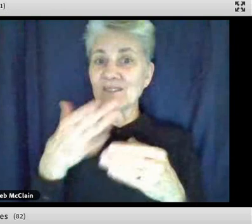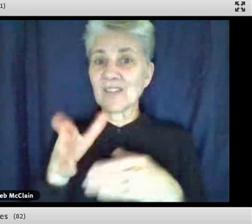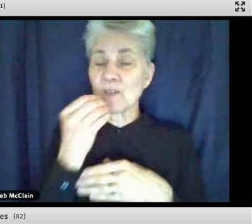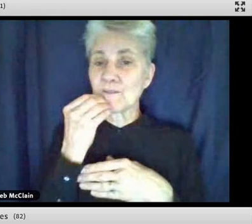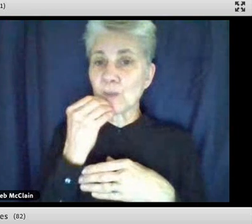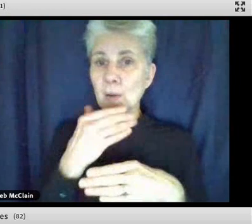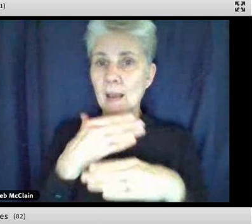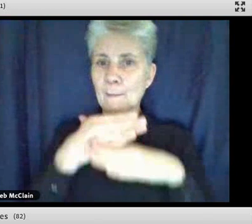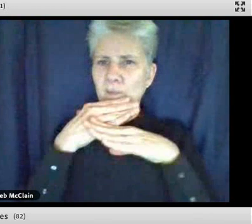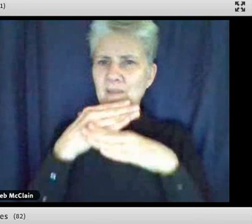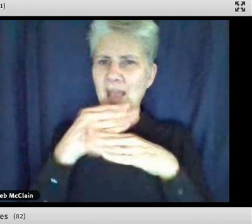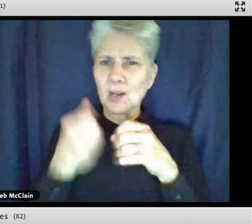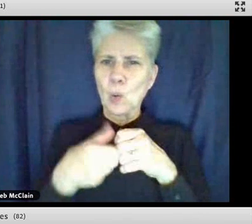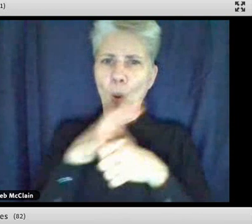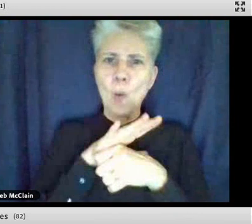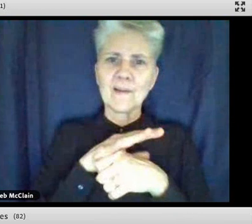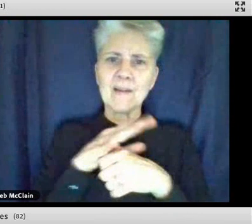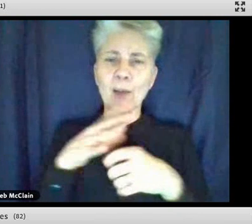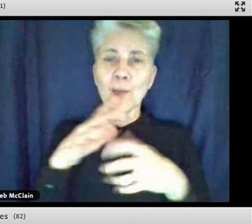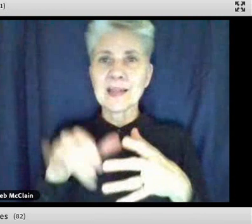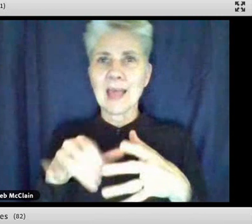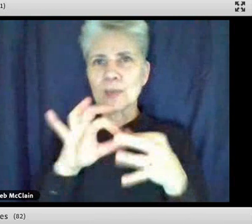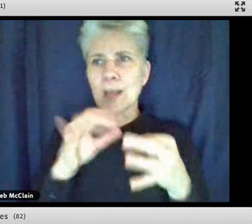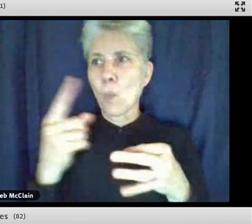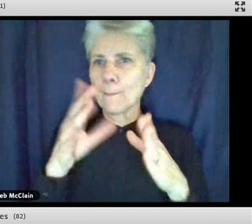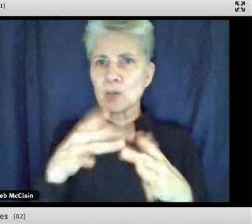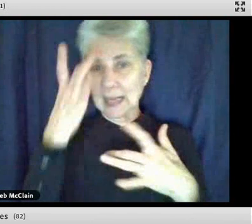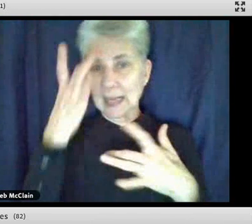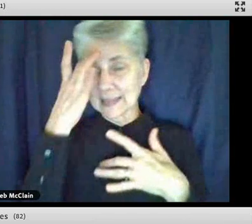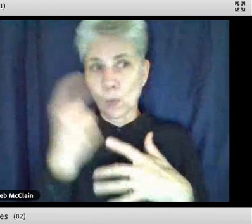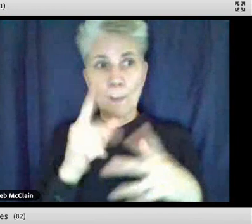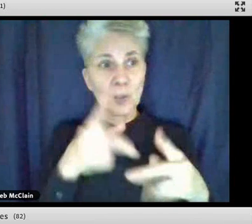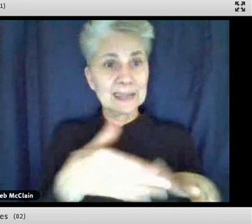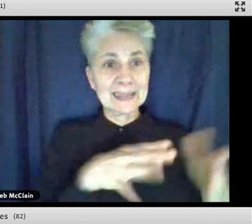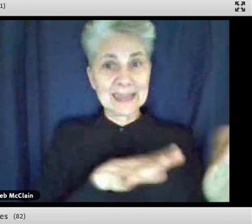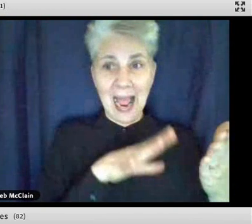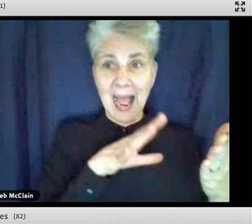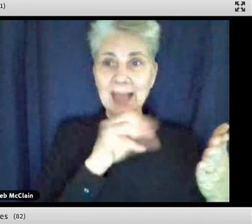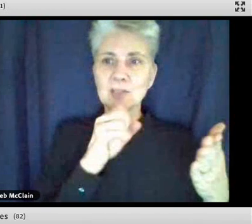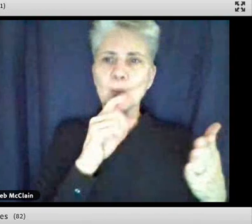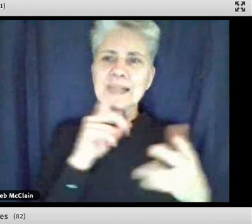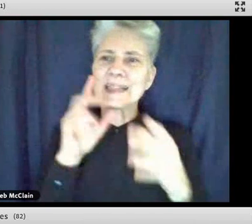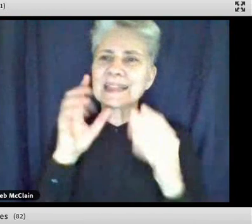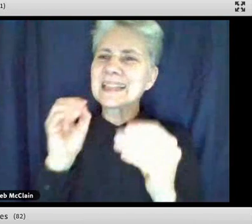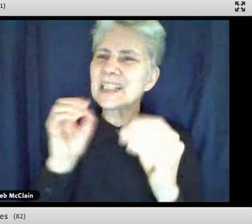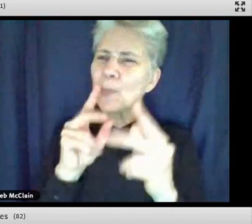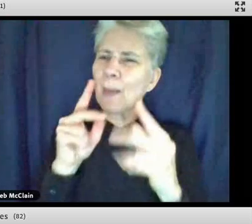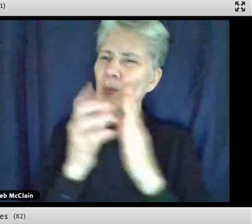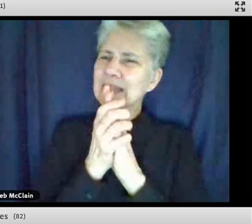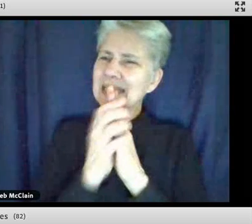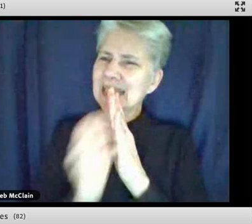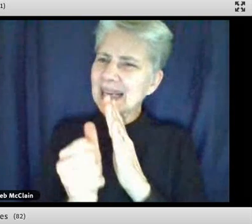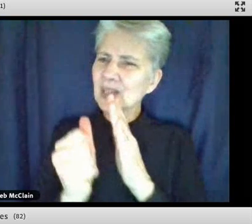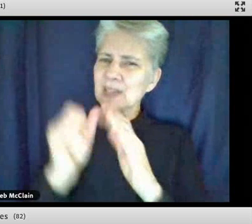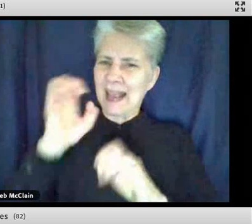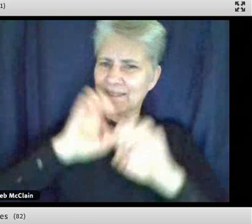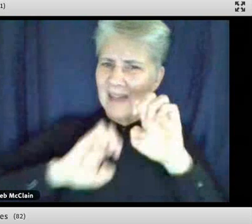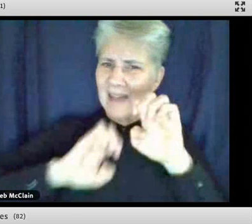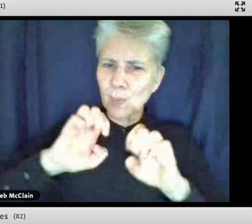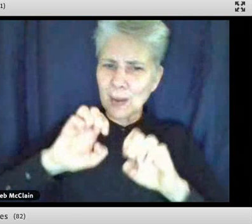so it was said, and one person got sick and one person died. So we need to teach people these skills to evaluate what they're looking